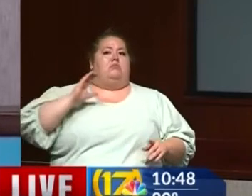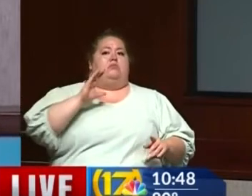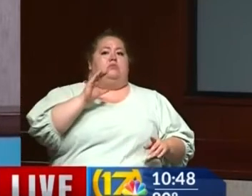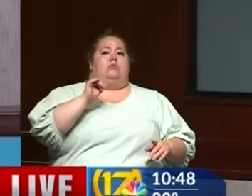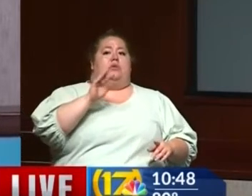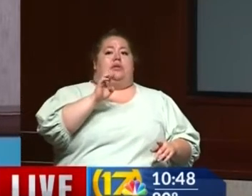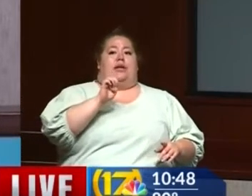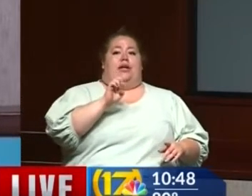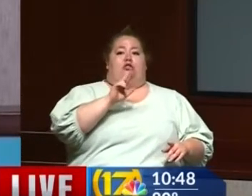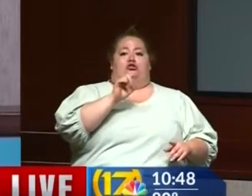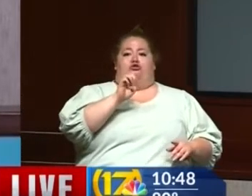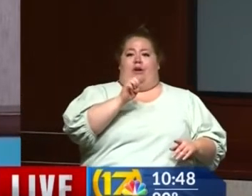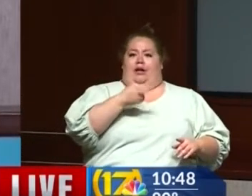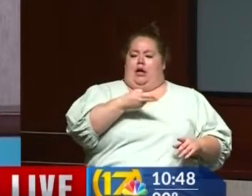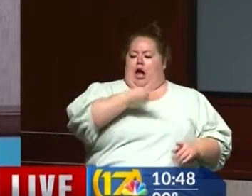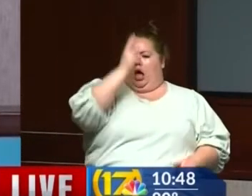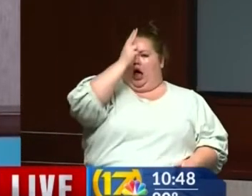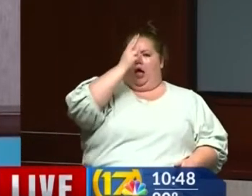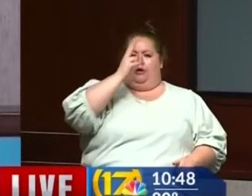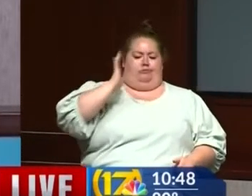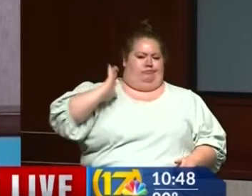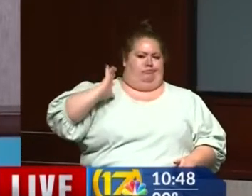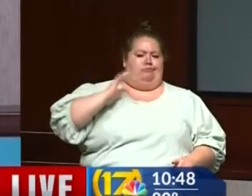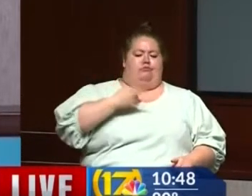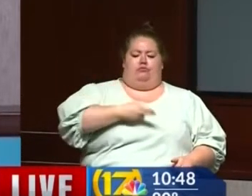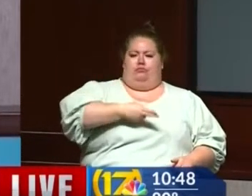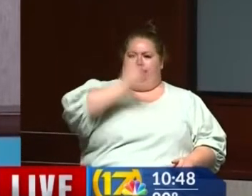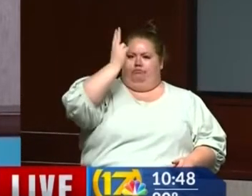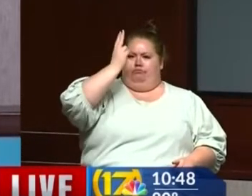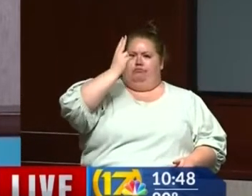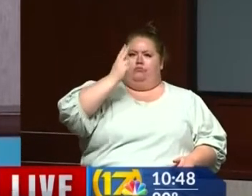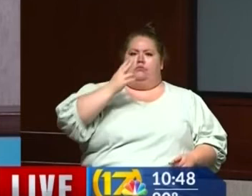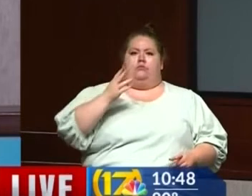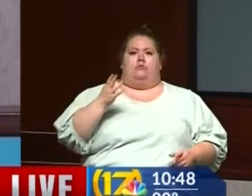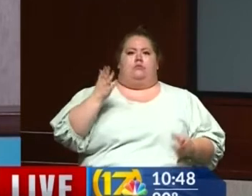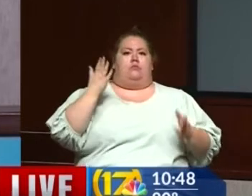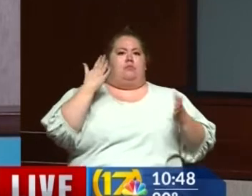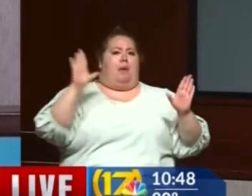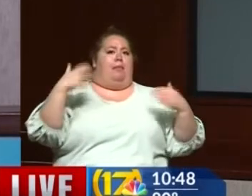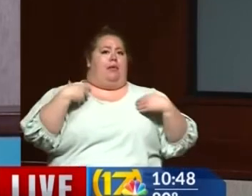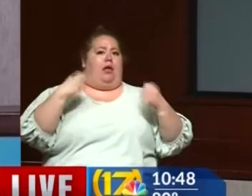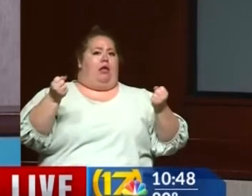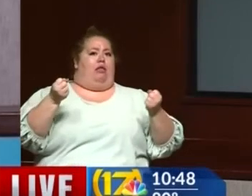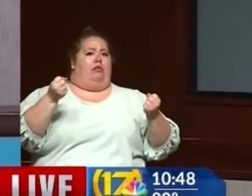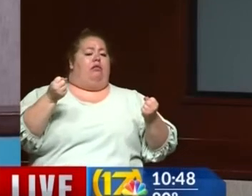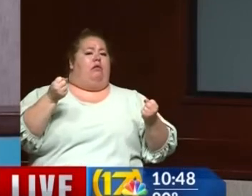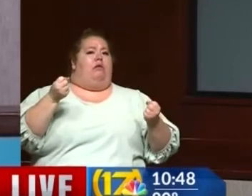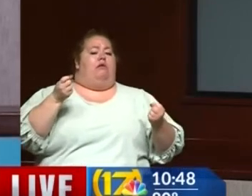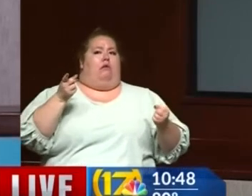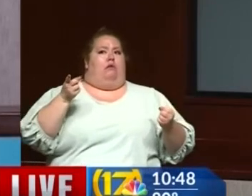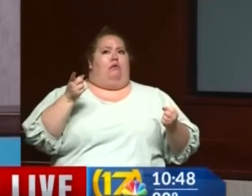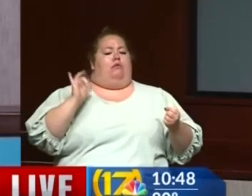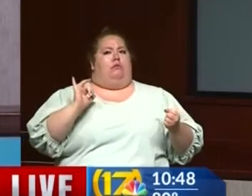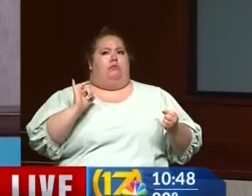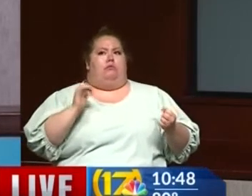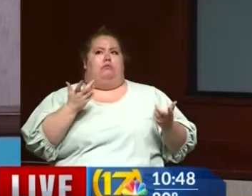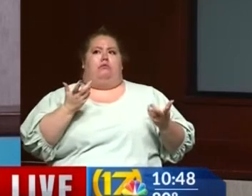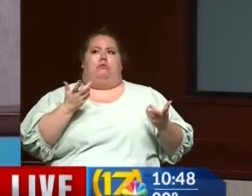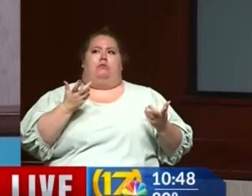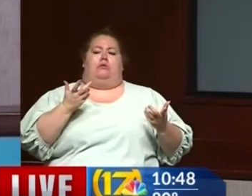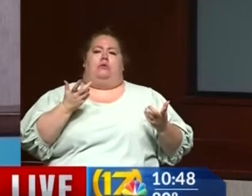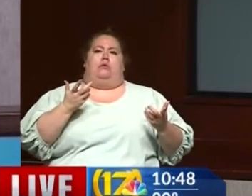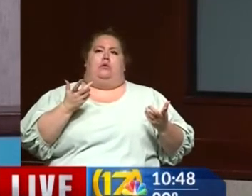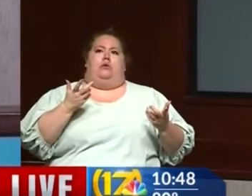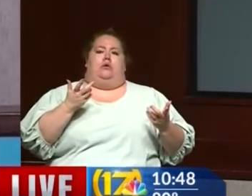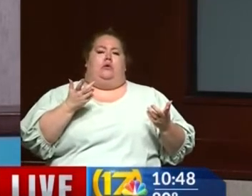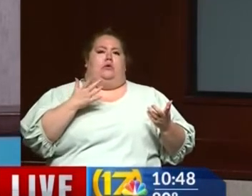much higher all across the board, we were really, our public health officials in general were really discouraging people from getting tested